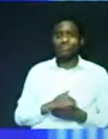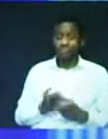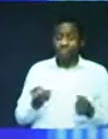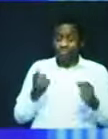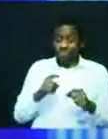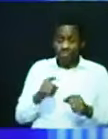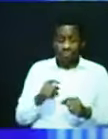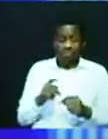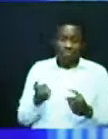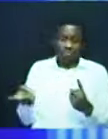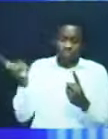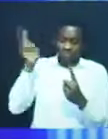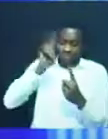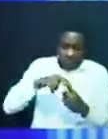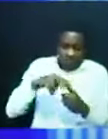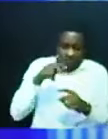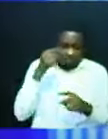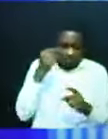it,